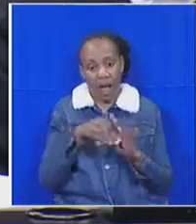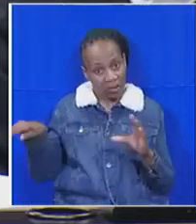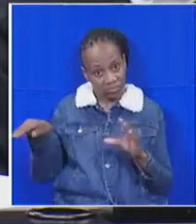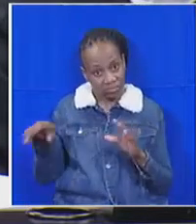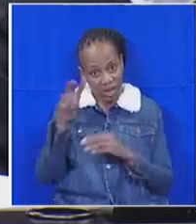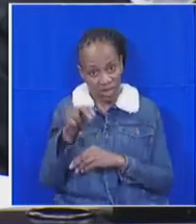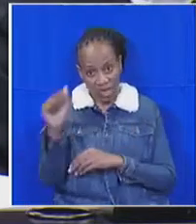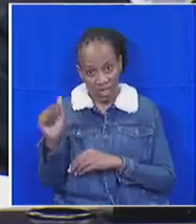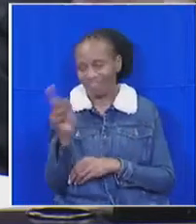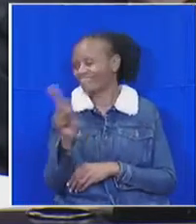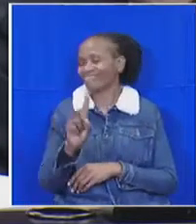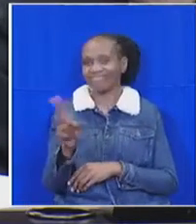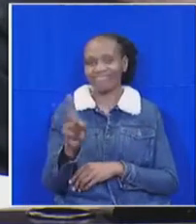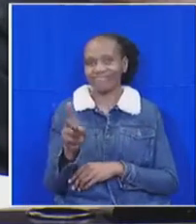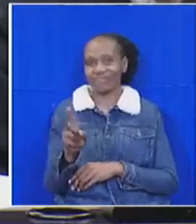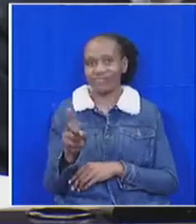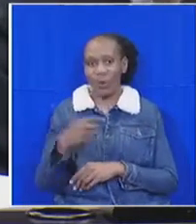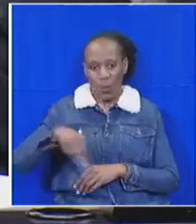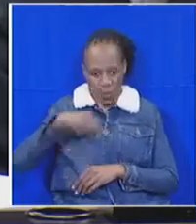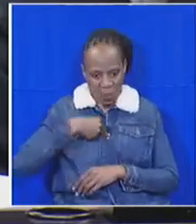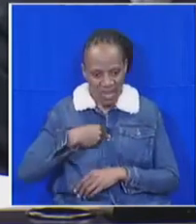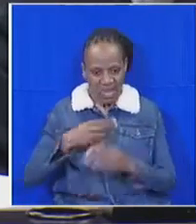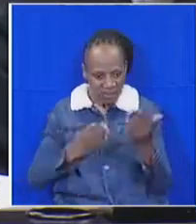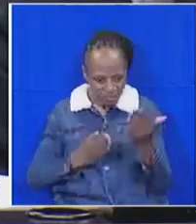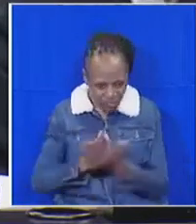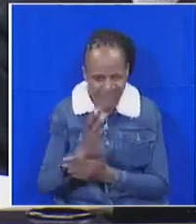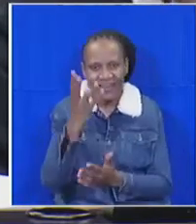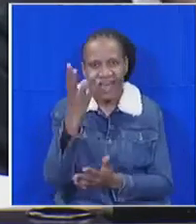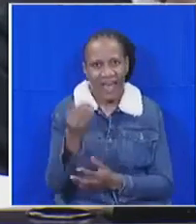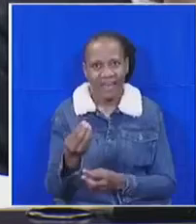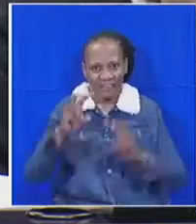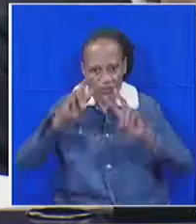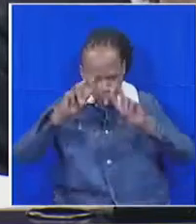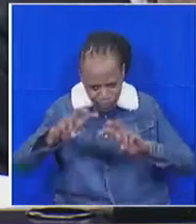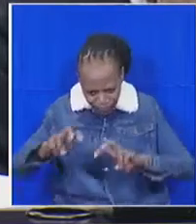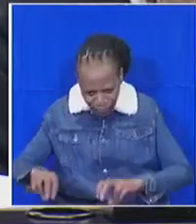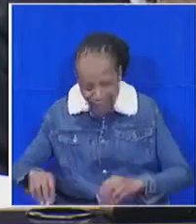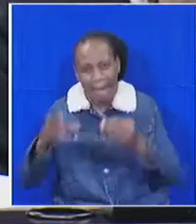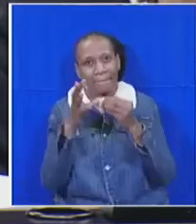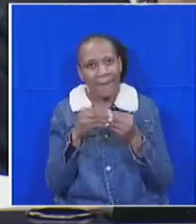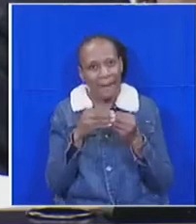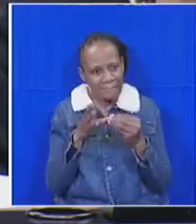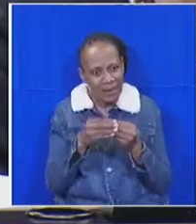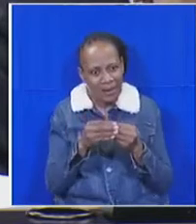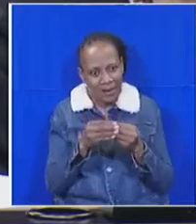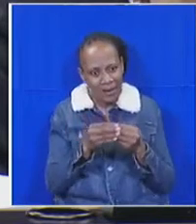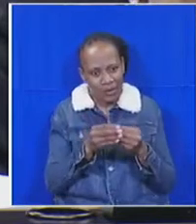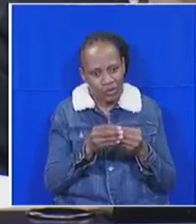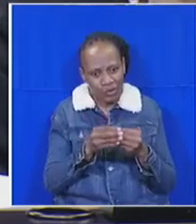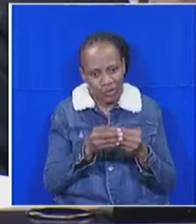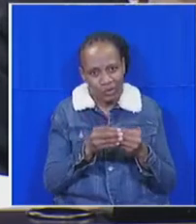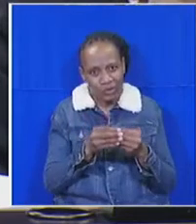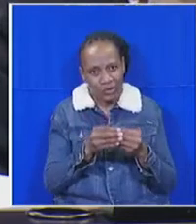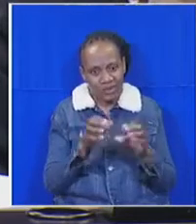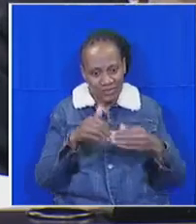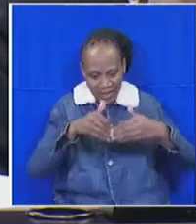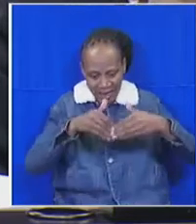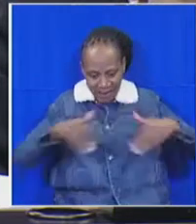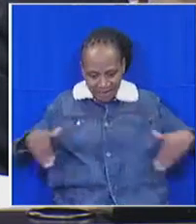House has no jurisdiction to investigate a member who is not a member. Has no